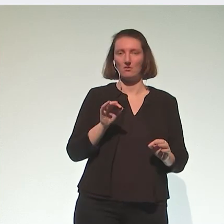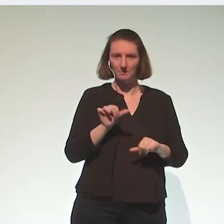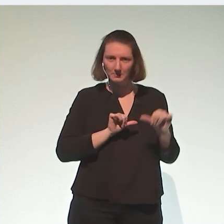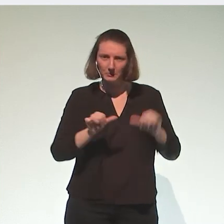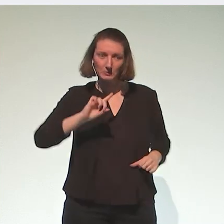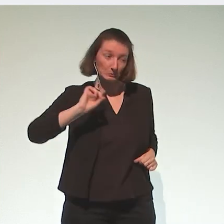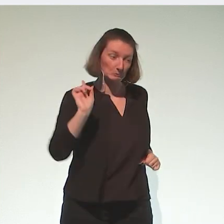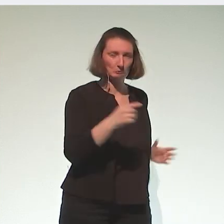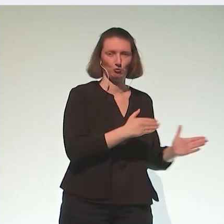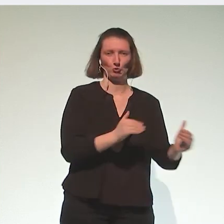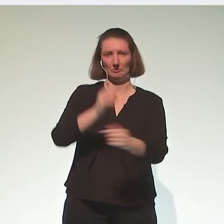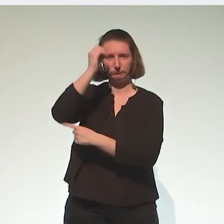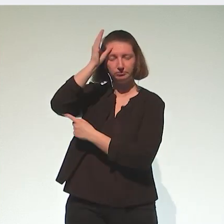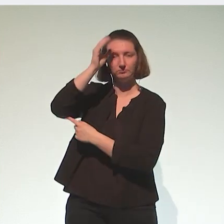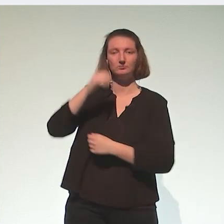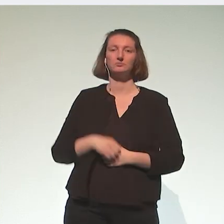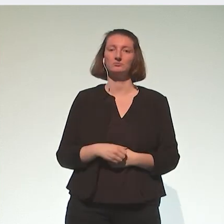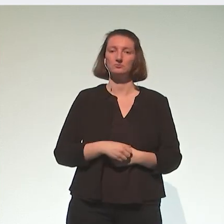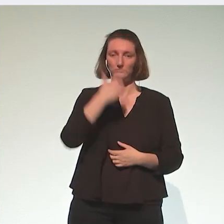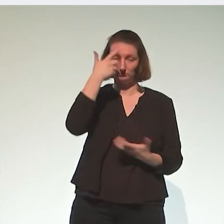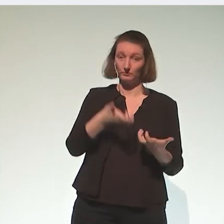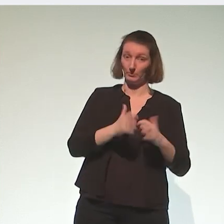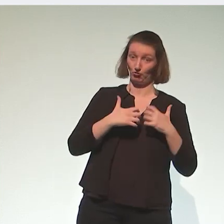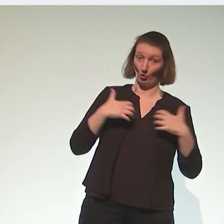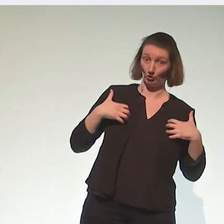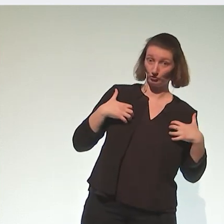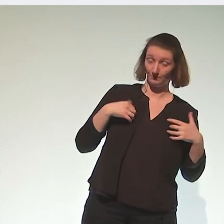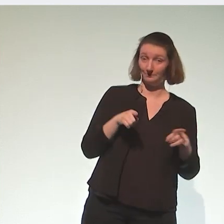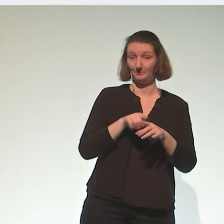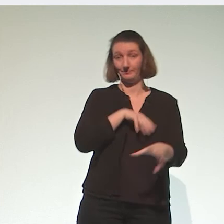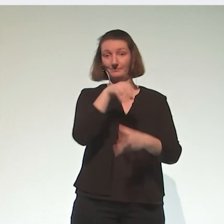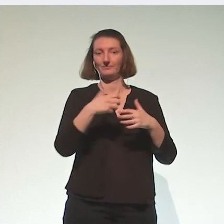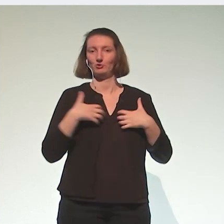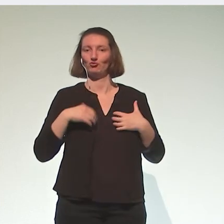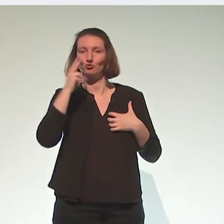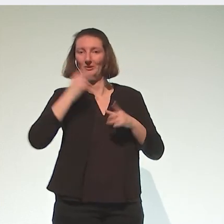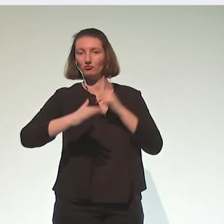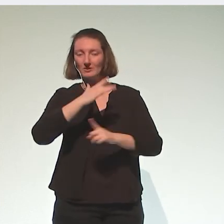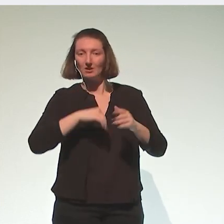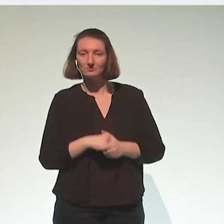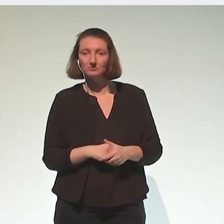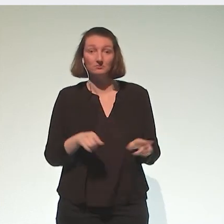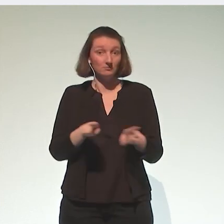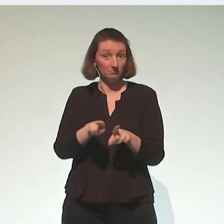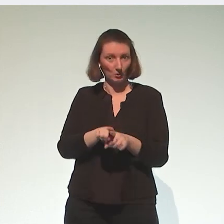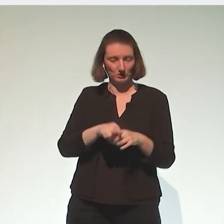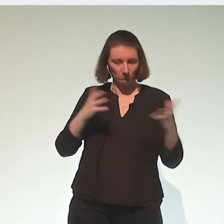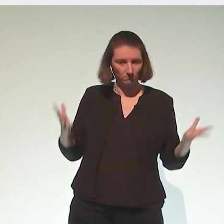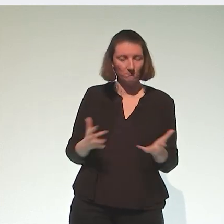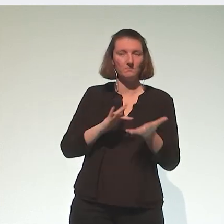means that we need to mobilize all our knowledge from neurosciences right the way through to human and social sciences, but